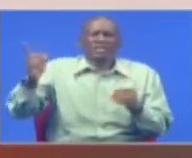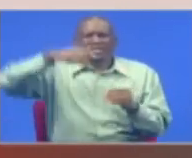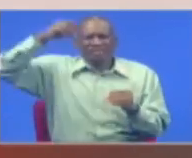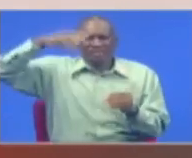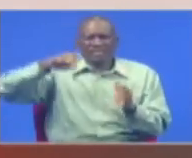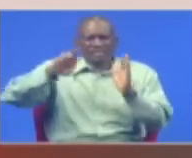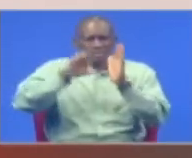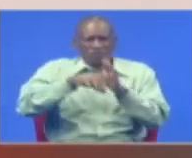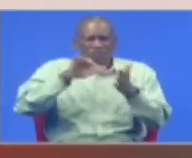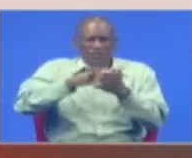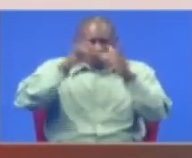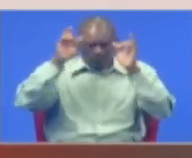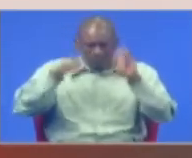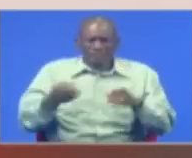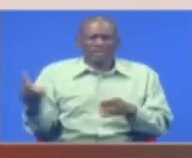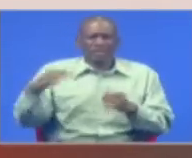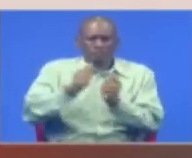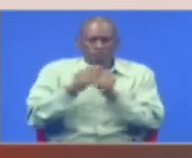Okay.